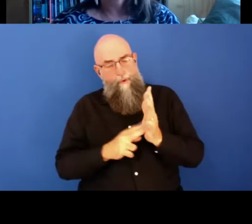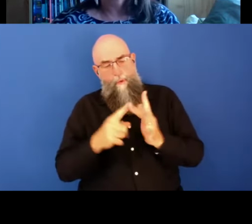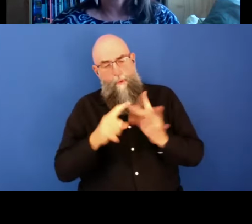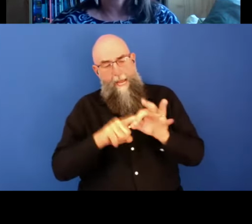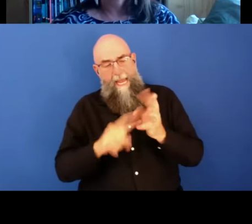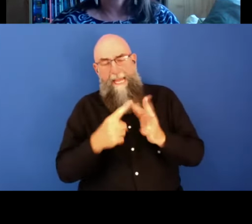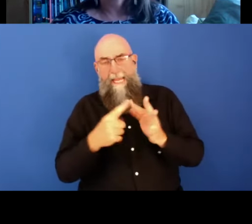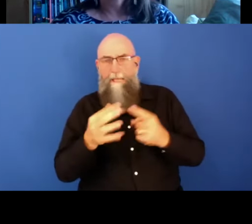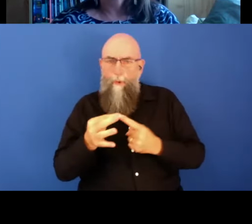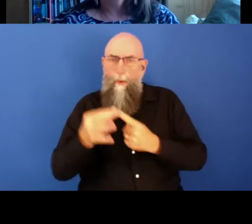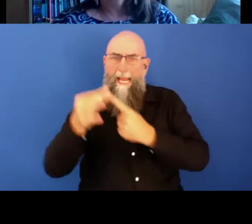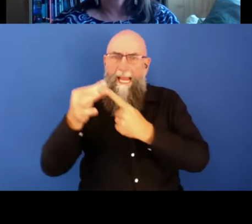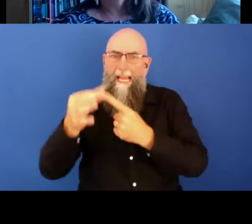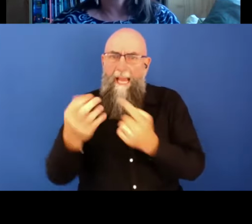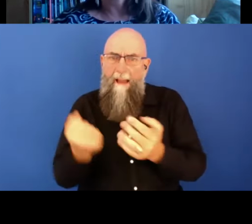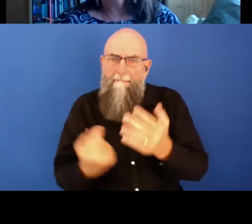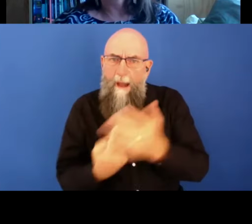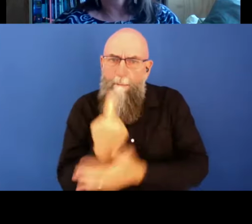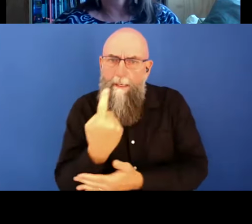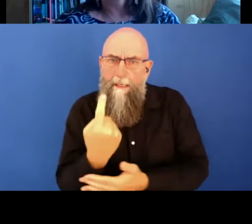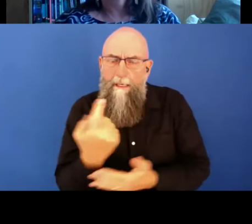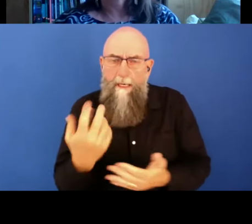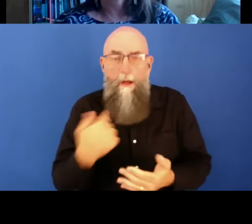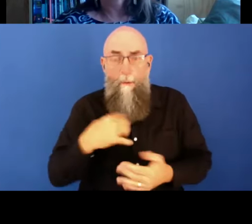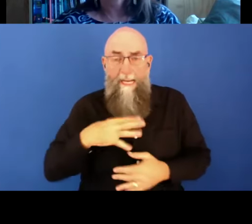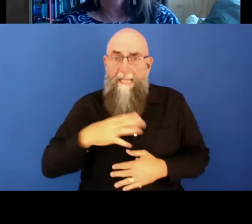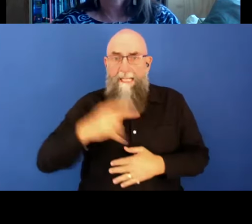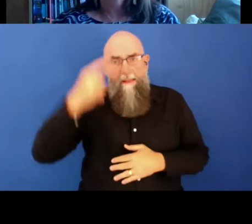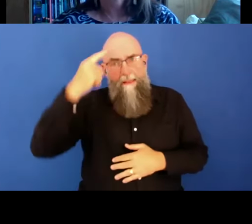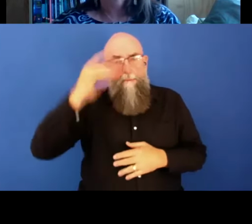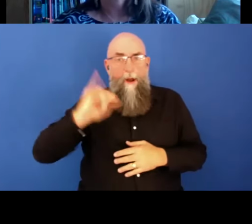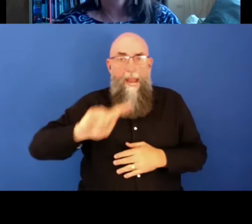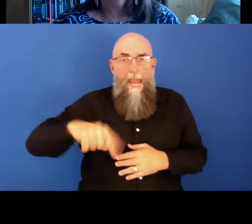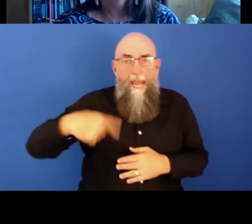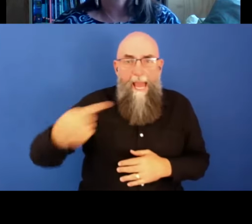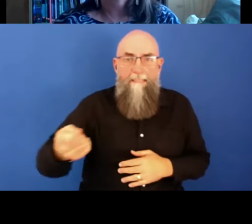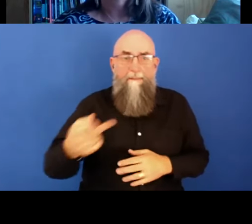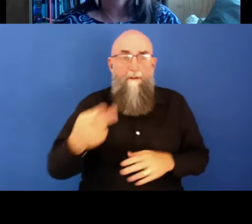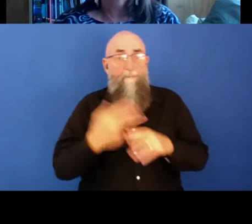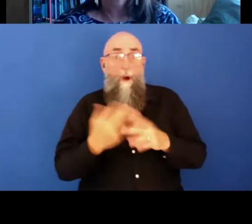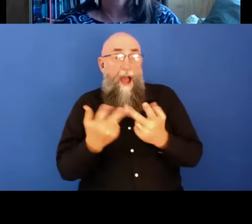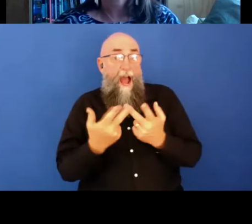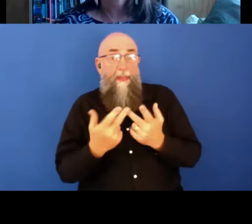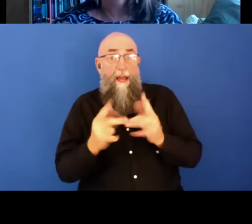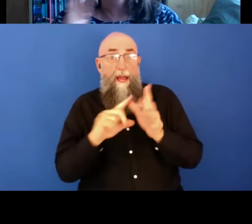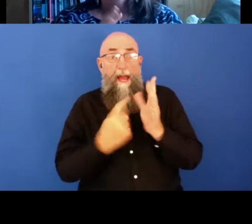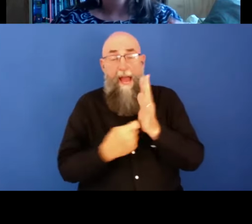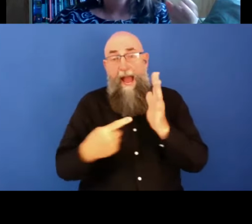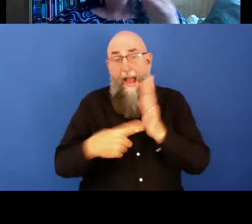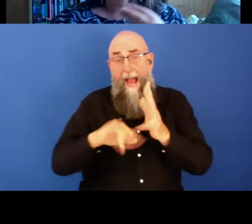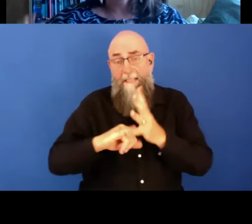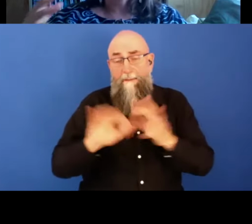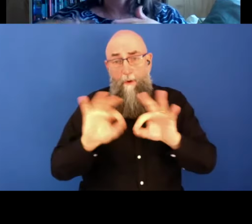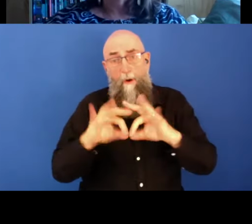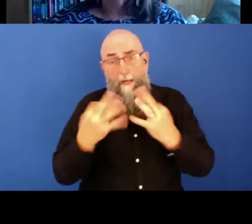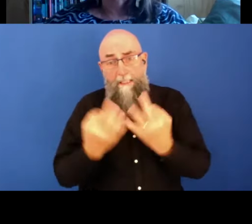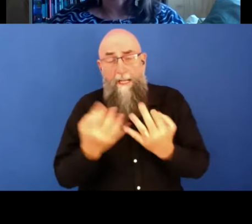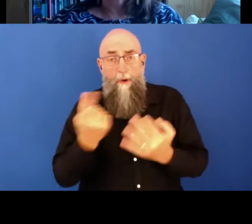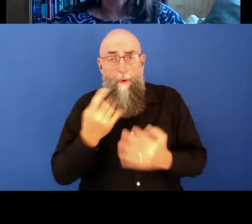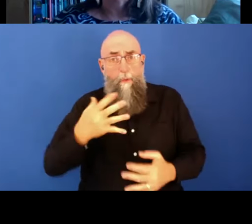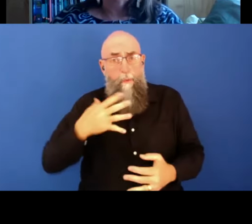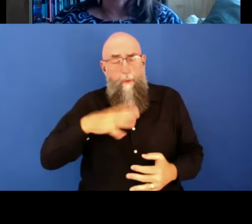of of next as well or for or for arts organizations who are wanting to work in that